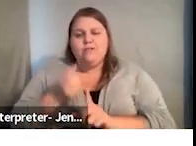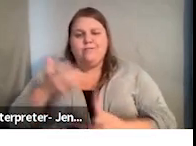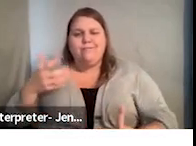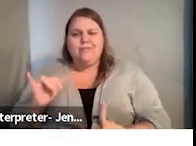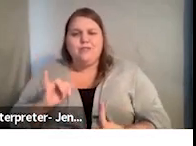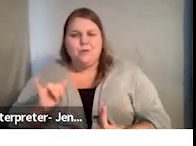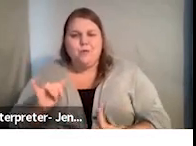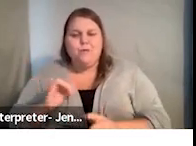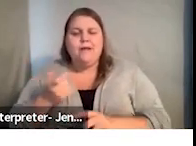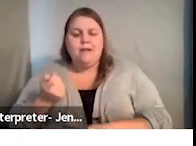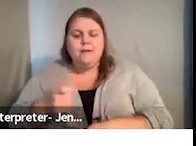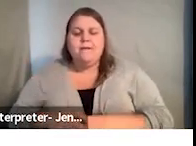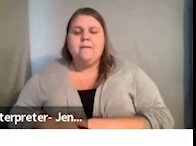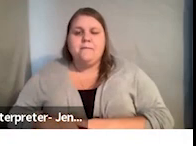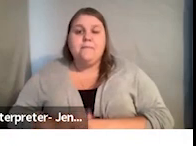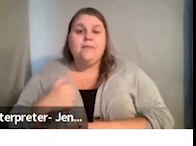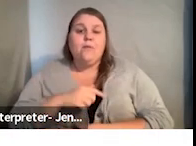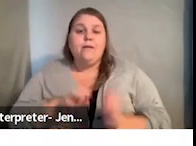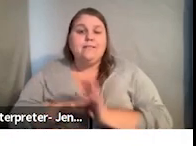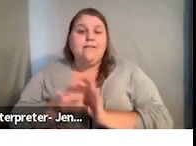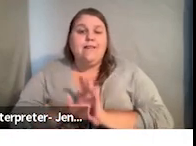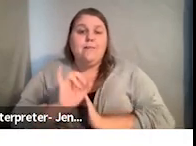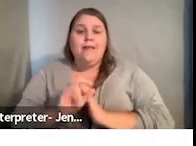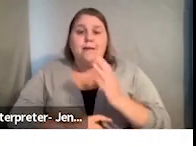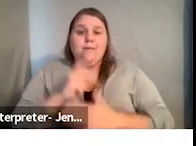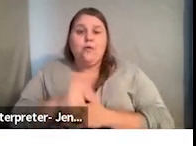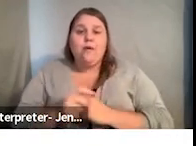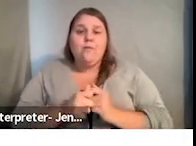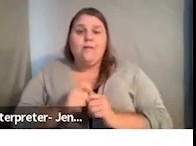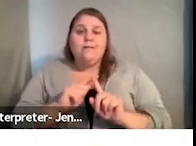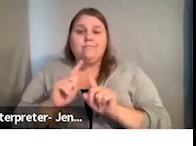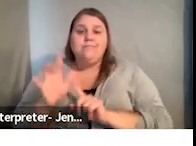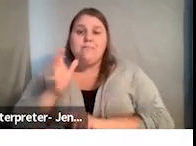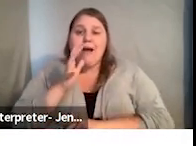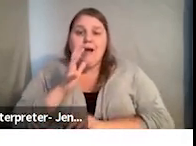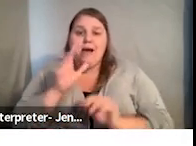to it. We developed this pilot with moms, with